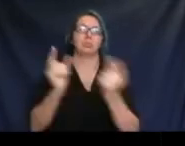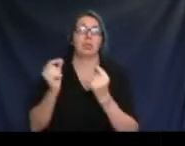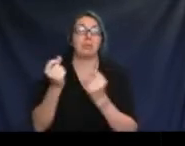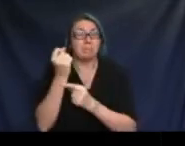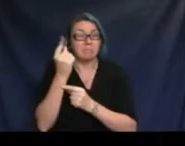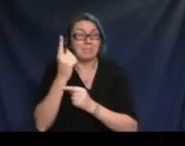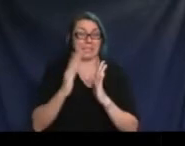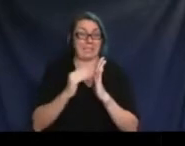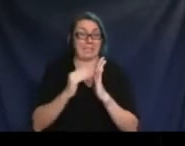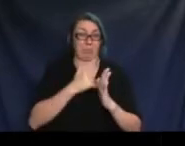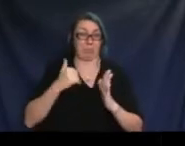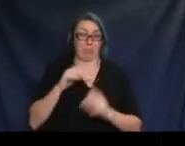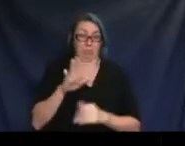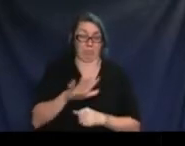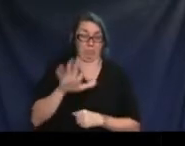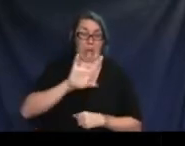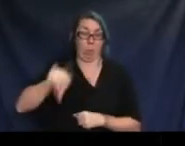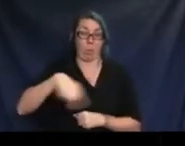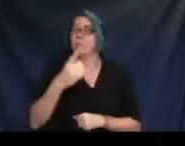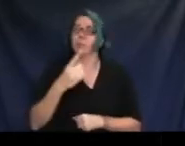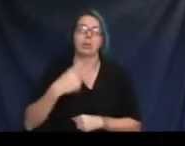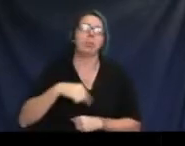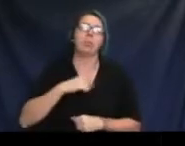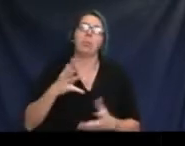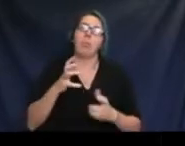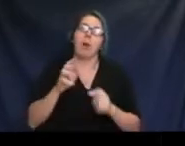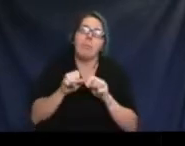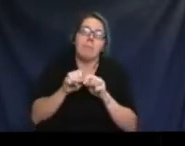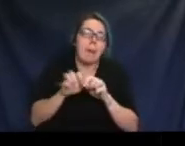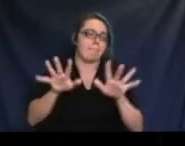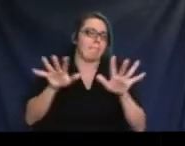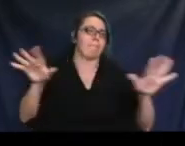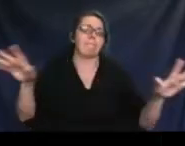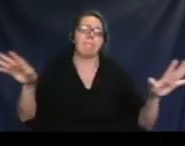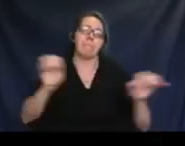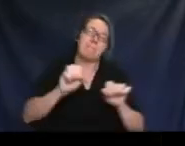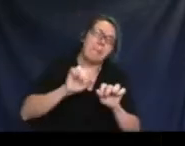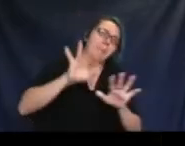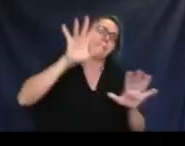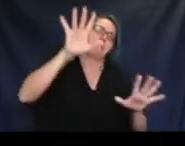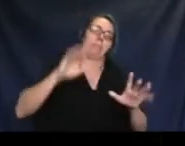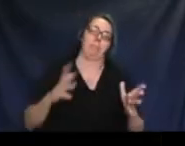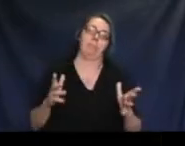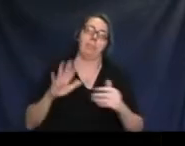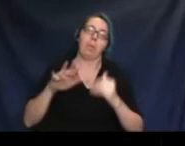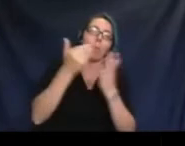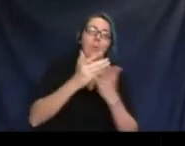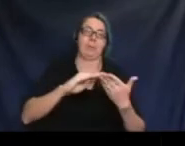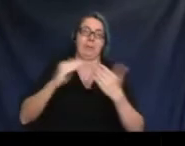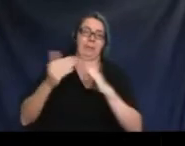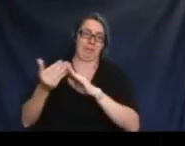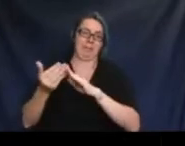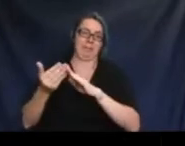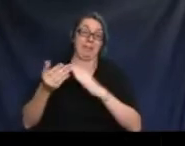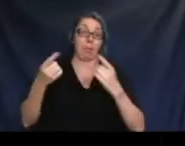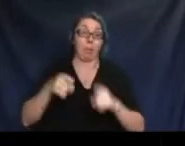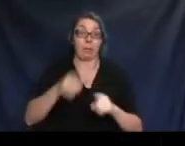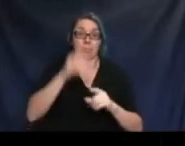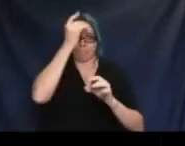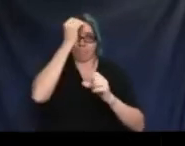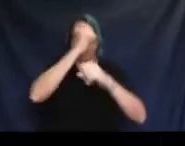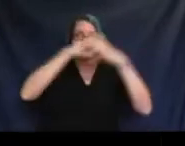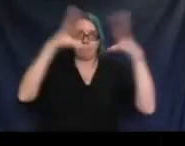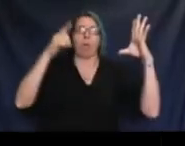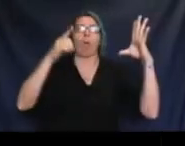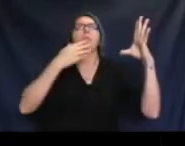about your preferred locations for things, really try to think about not focusing everything on downtown and some of the